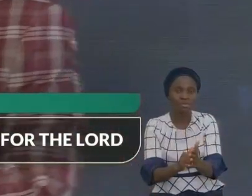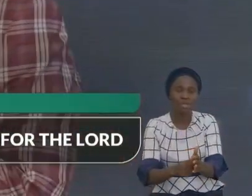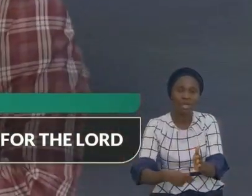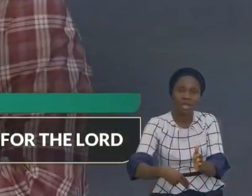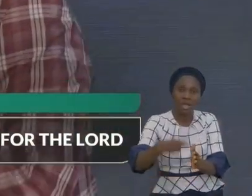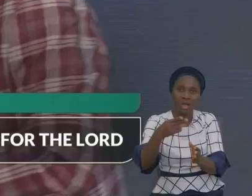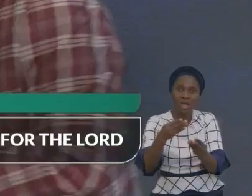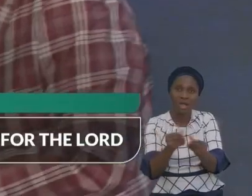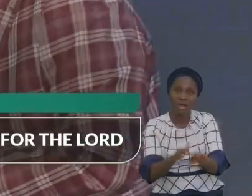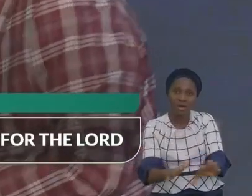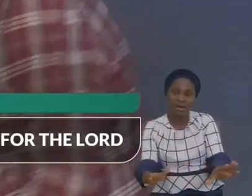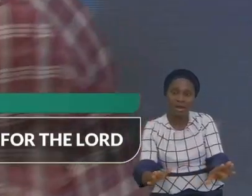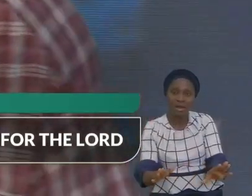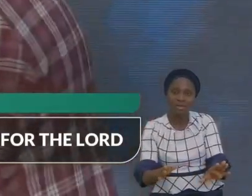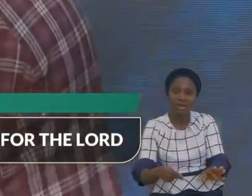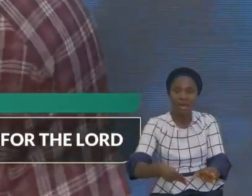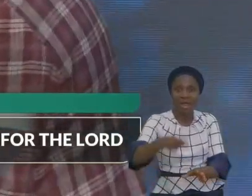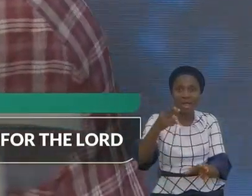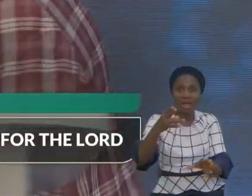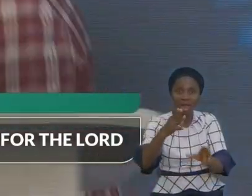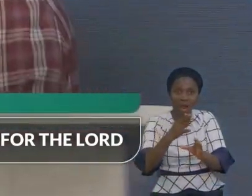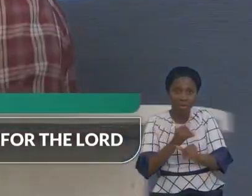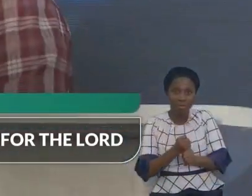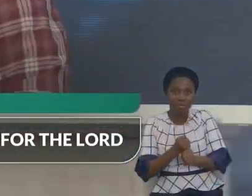called us to.